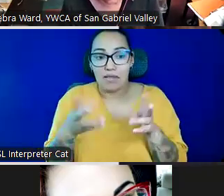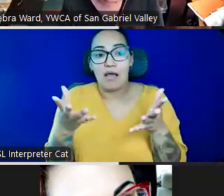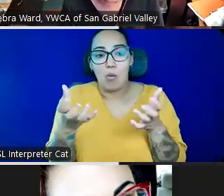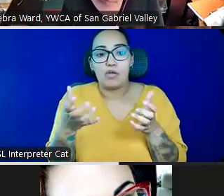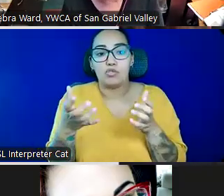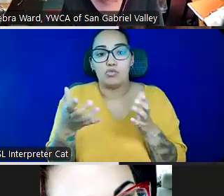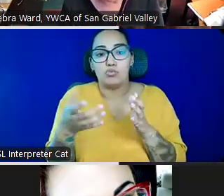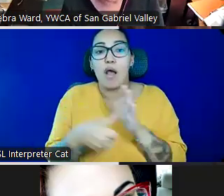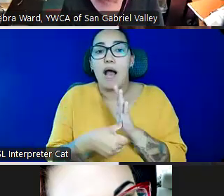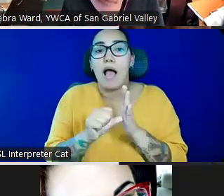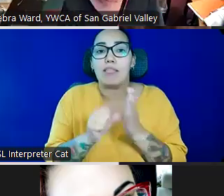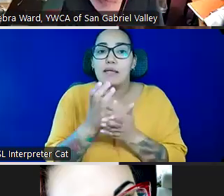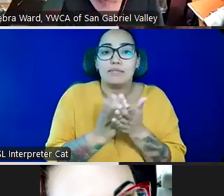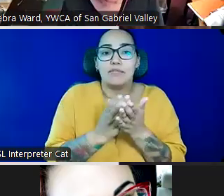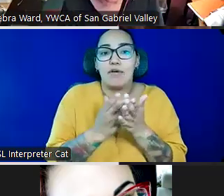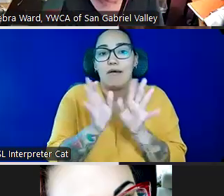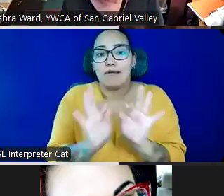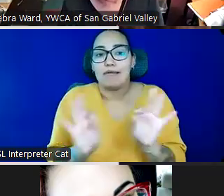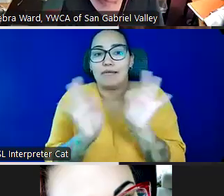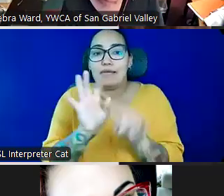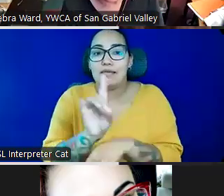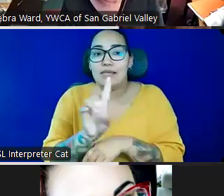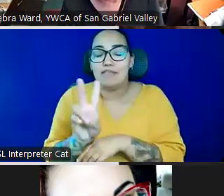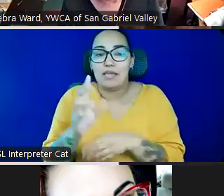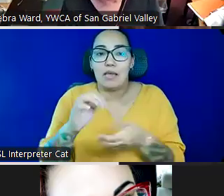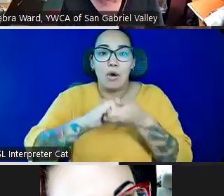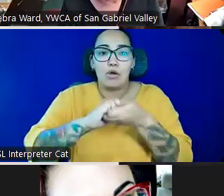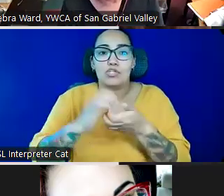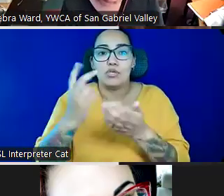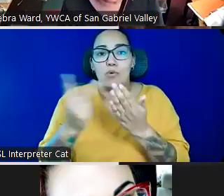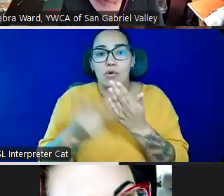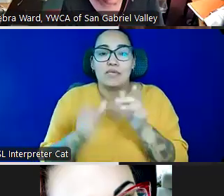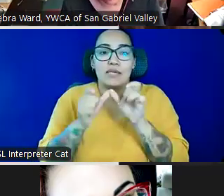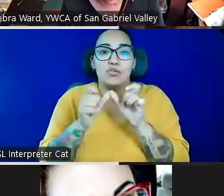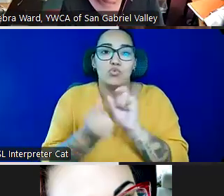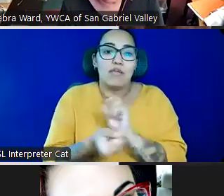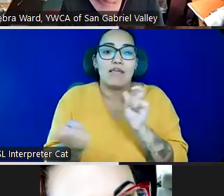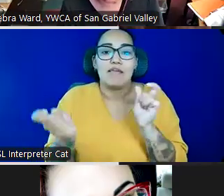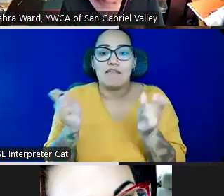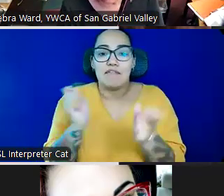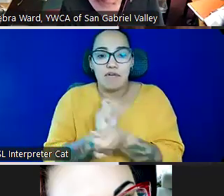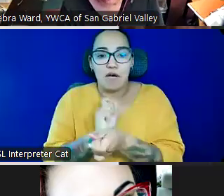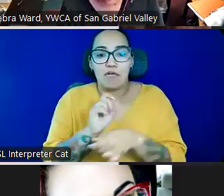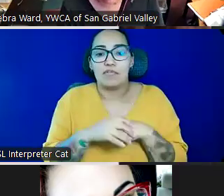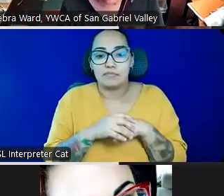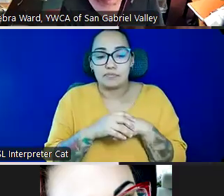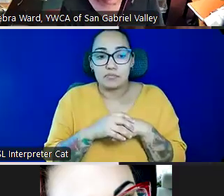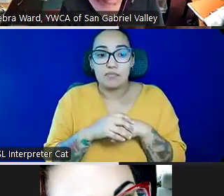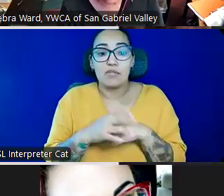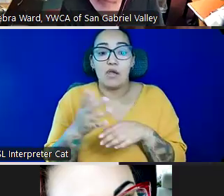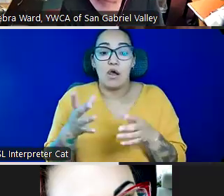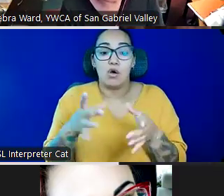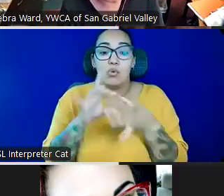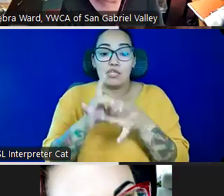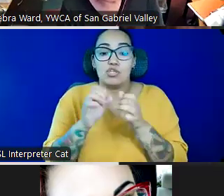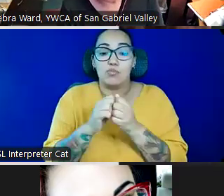key DV healthcare partnership programs that continue to evolve. Our relationship with health centers.